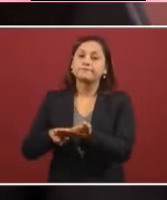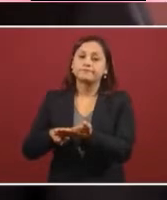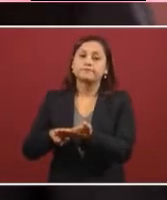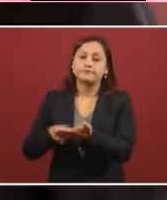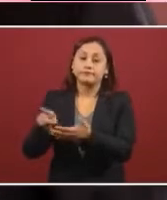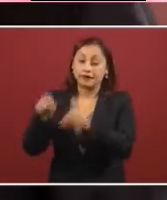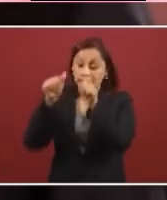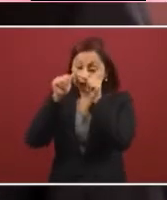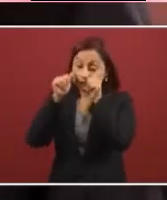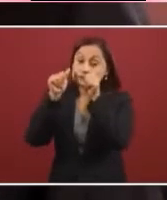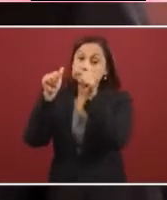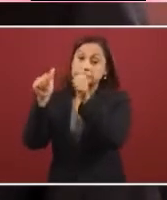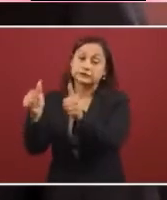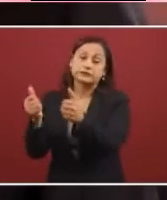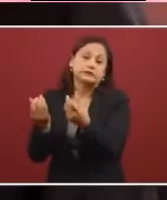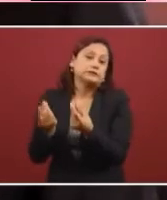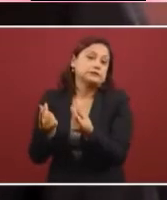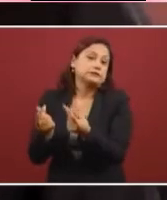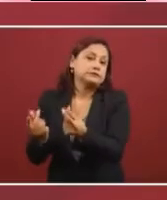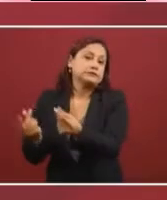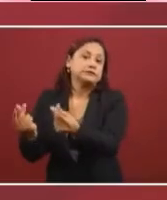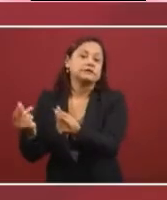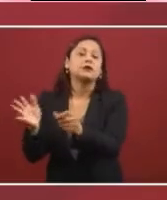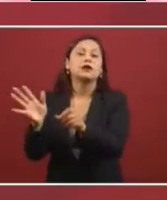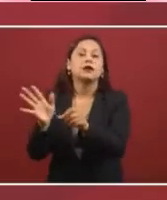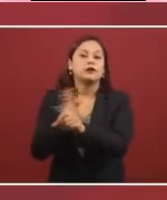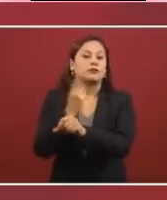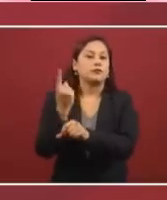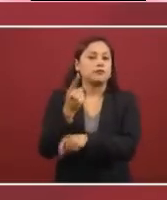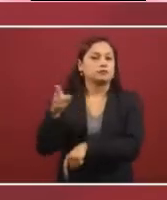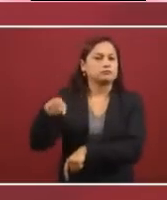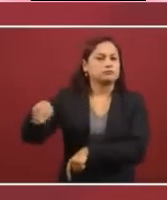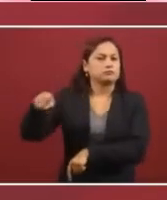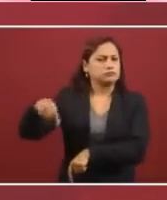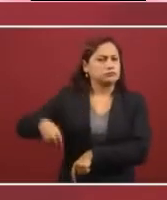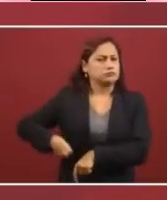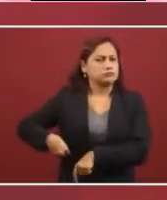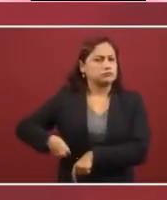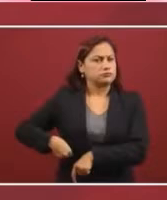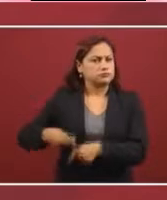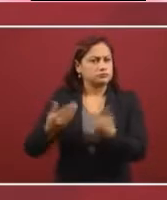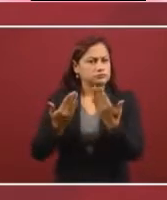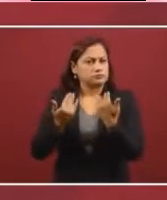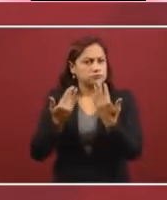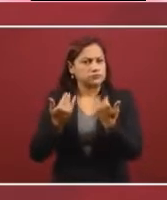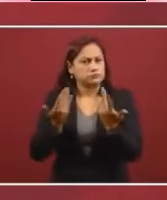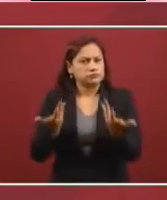has passed a lot of time, and it's unjust completely